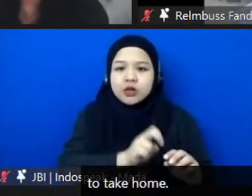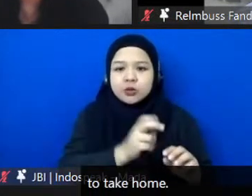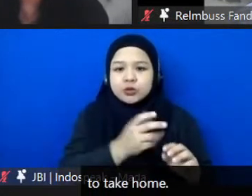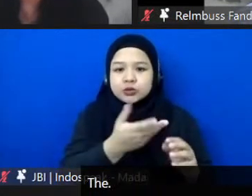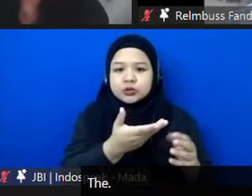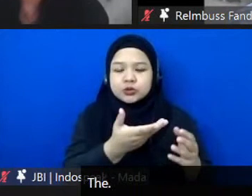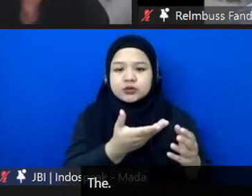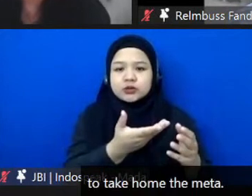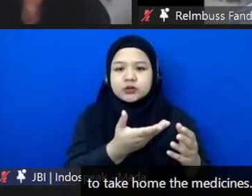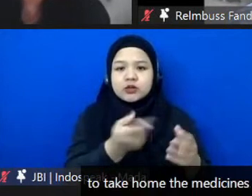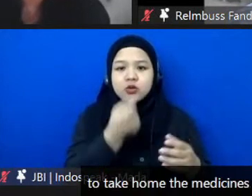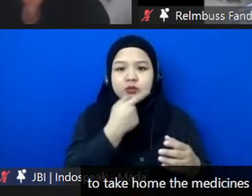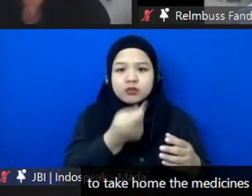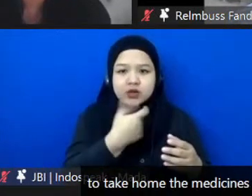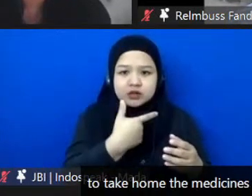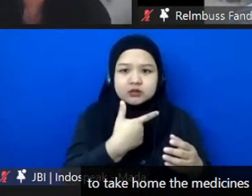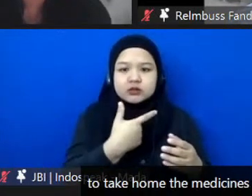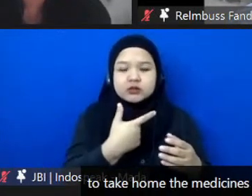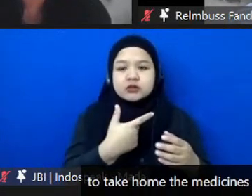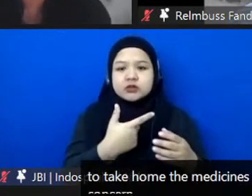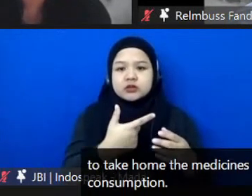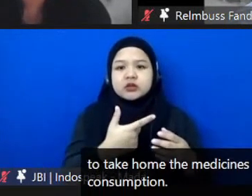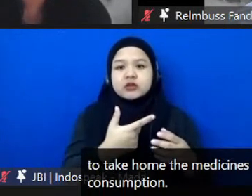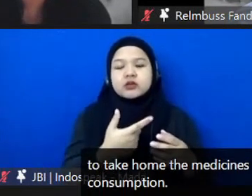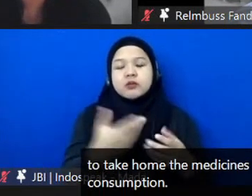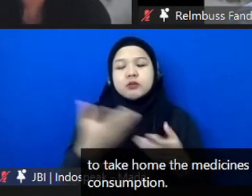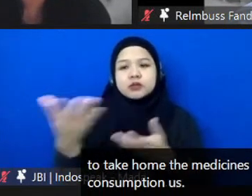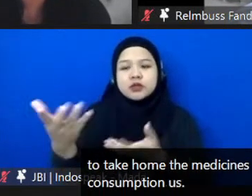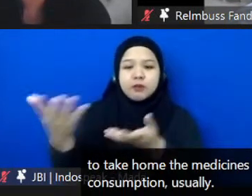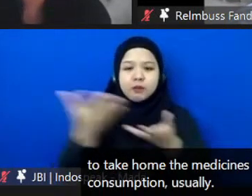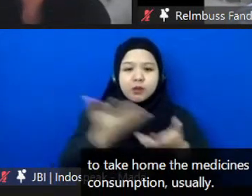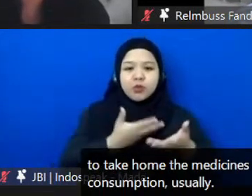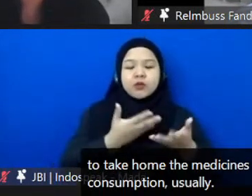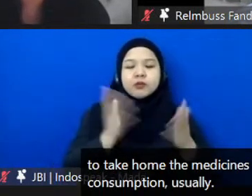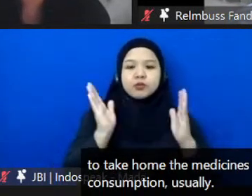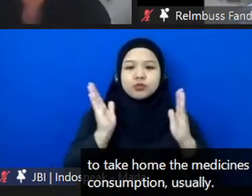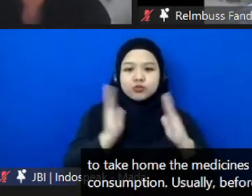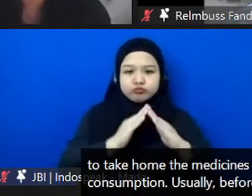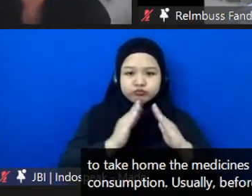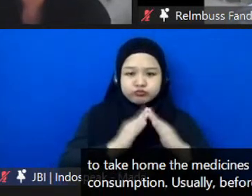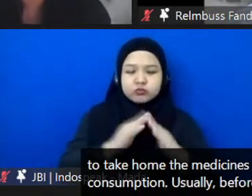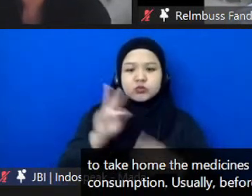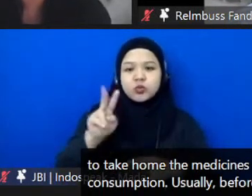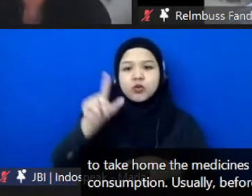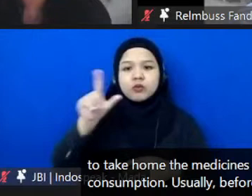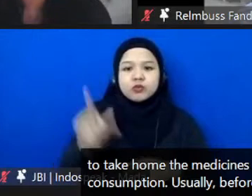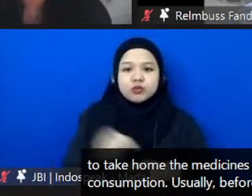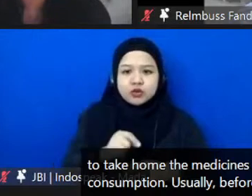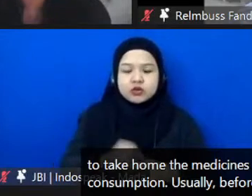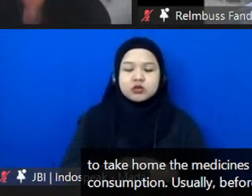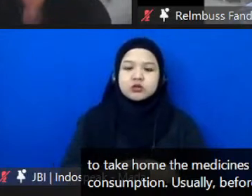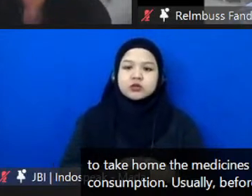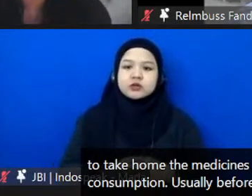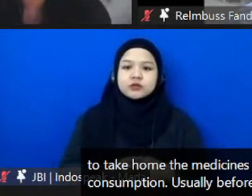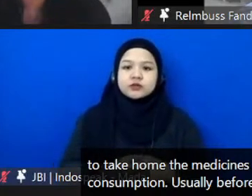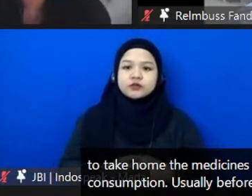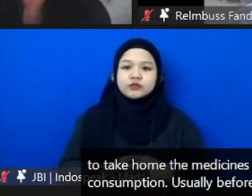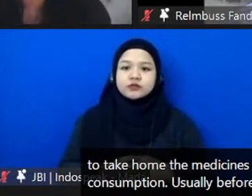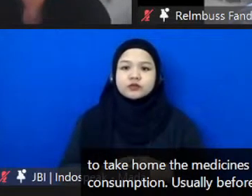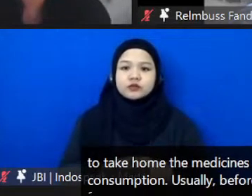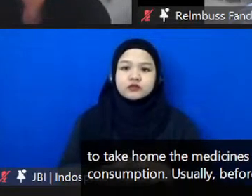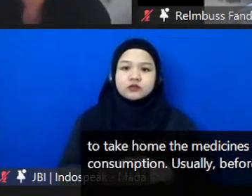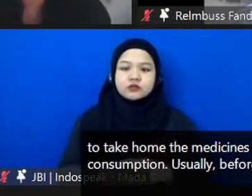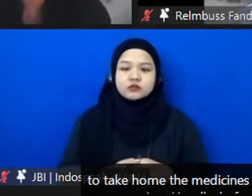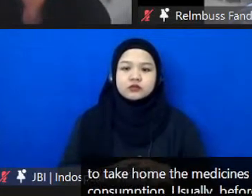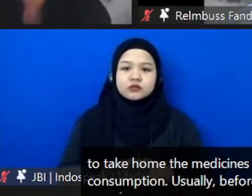the medicines for 2 months consumption. Usually before COVID, they just get for 1